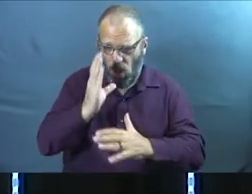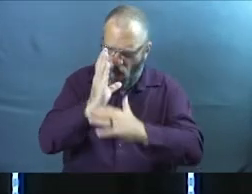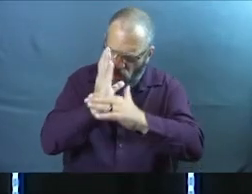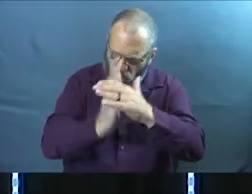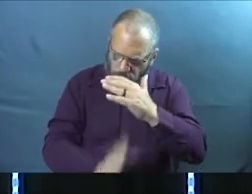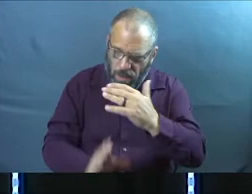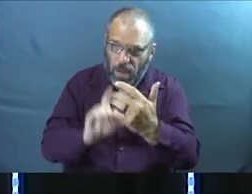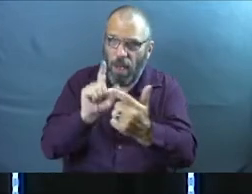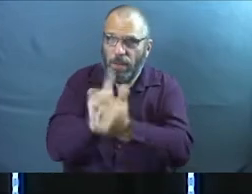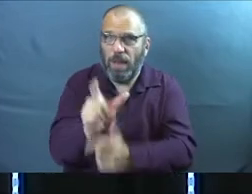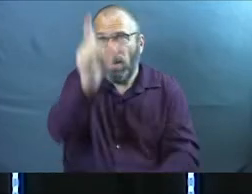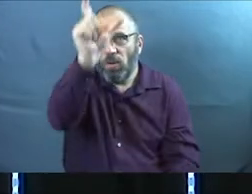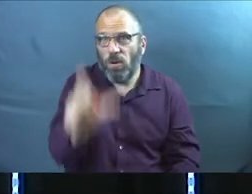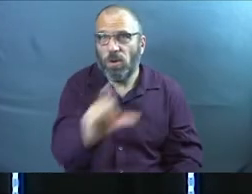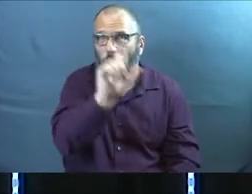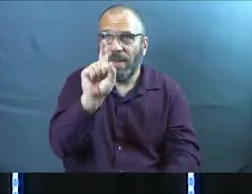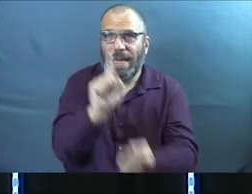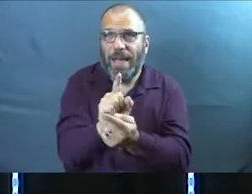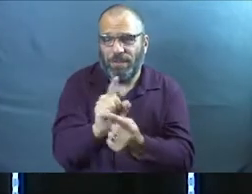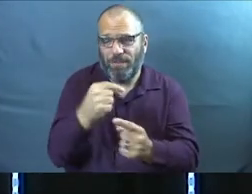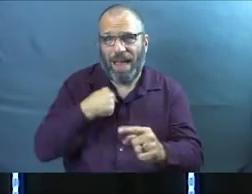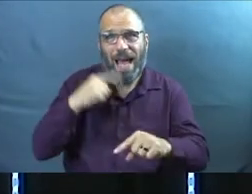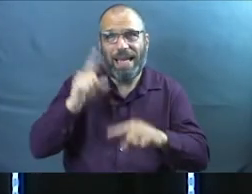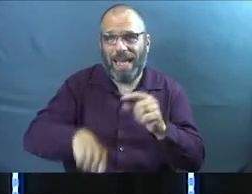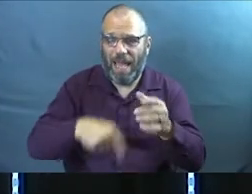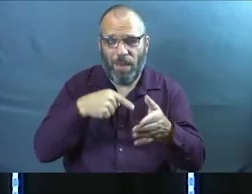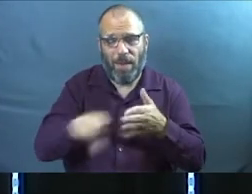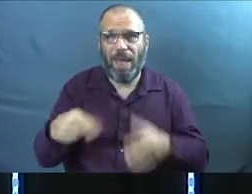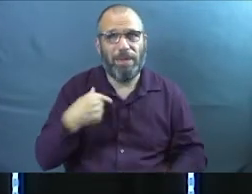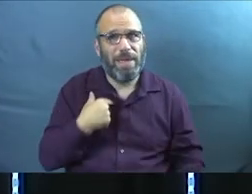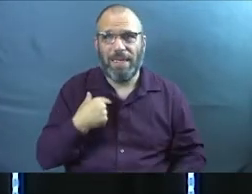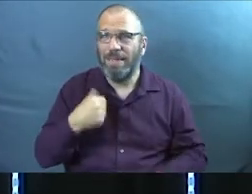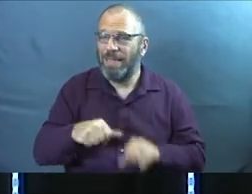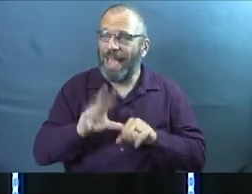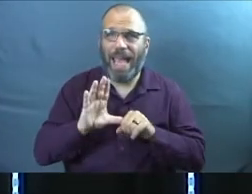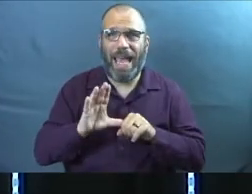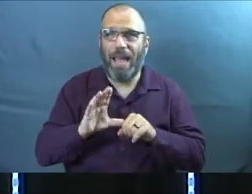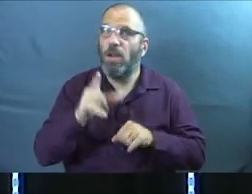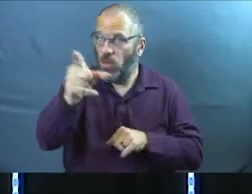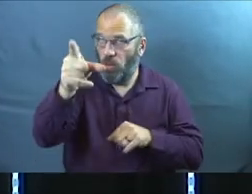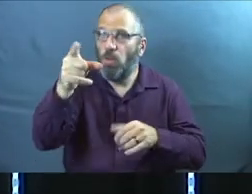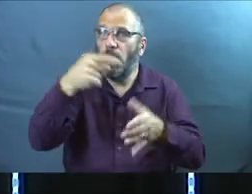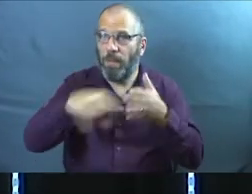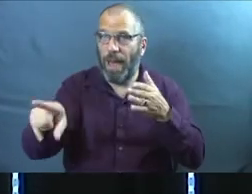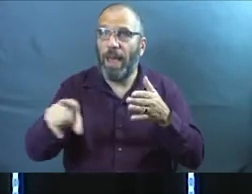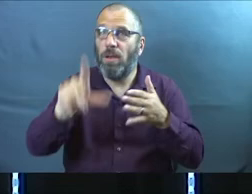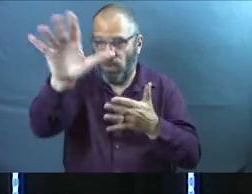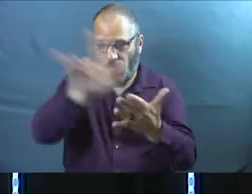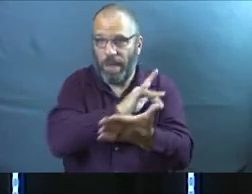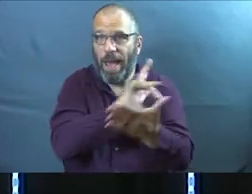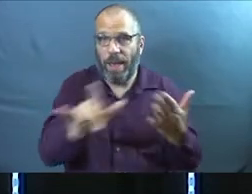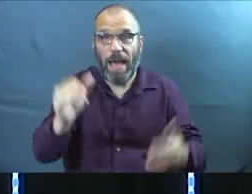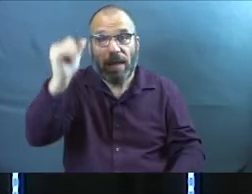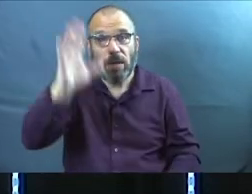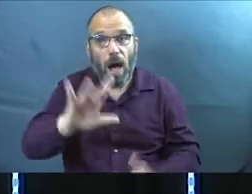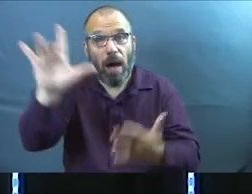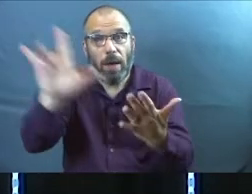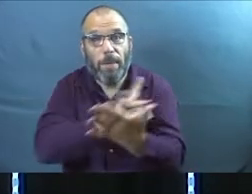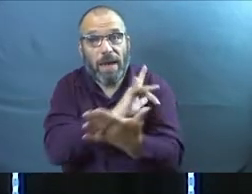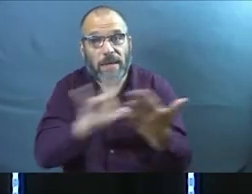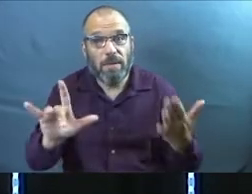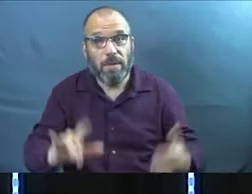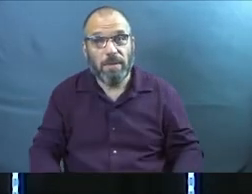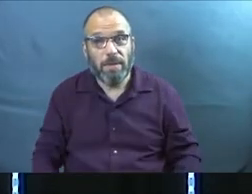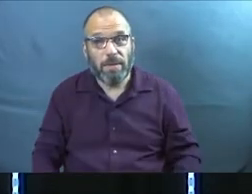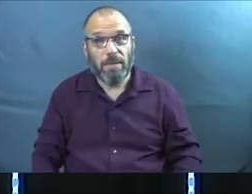Christ and says, I can't pay. You pay. And God does. That's hard stuff.